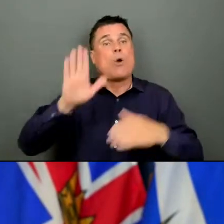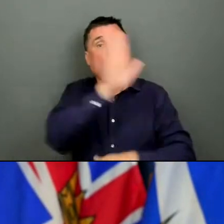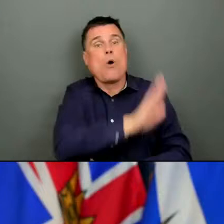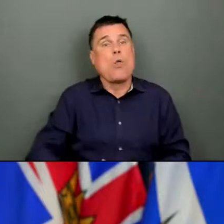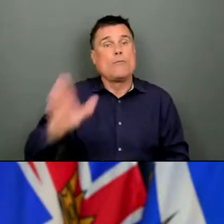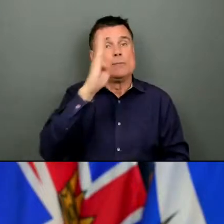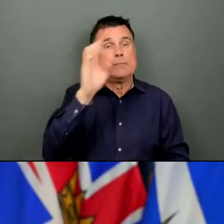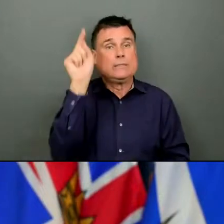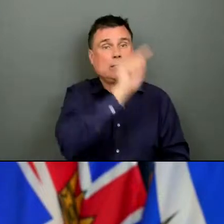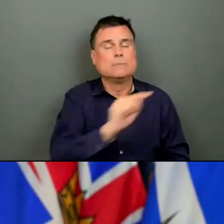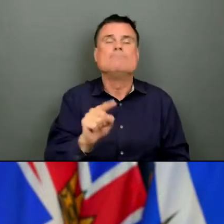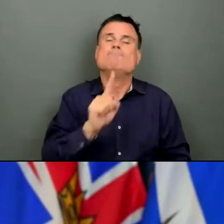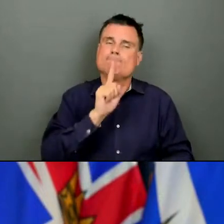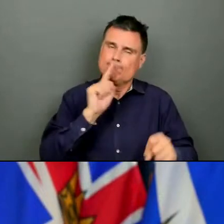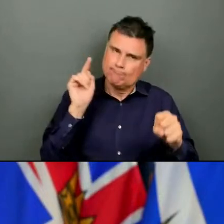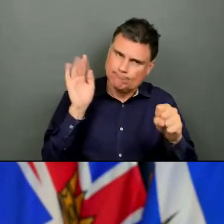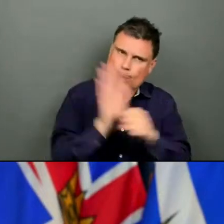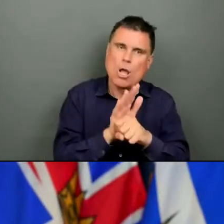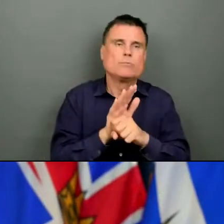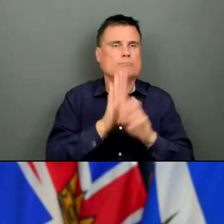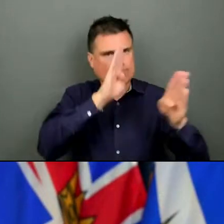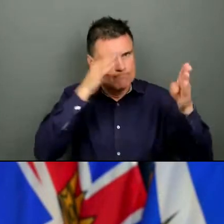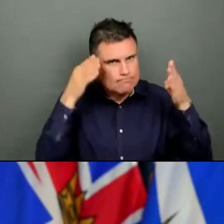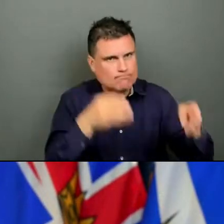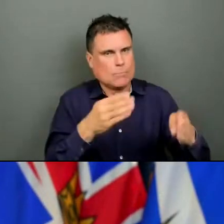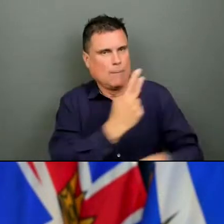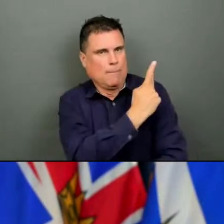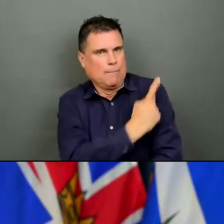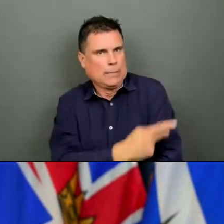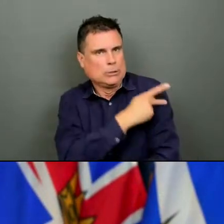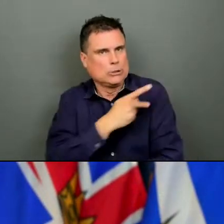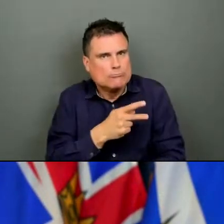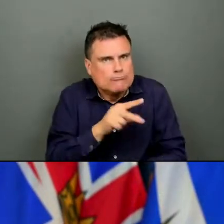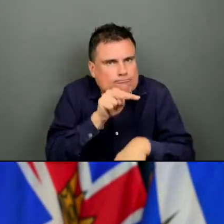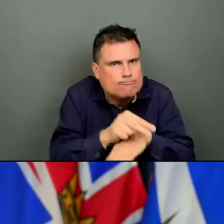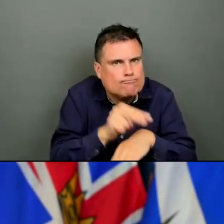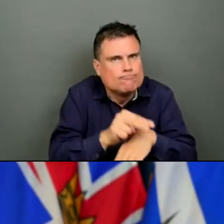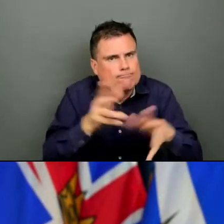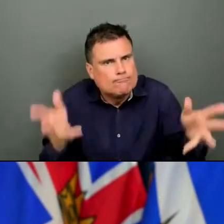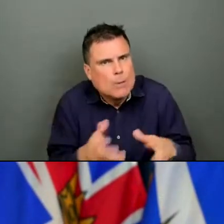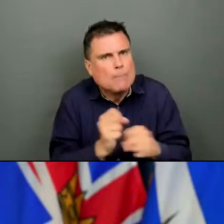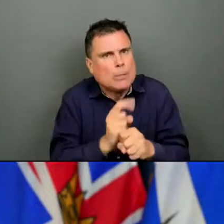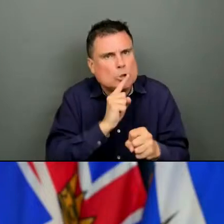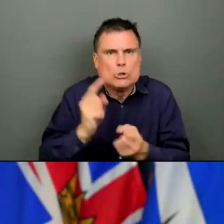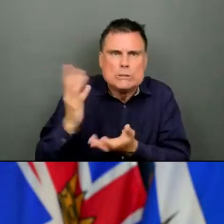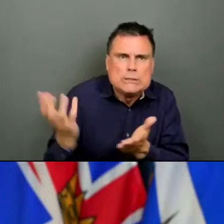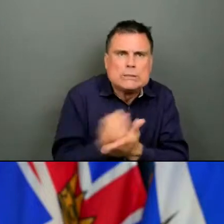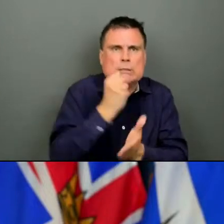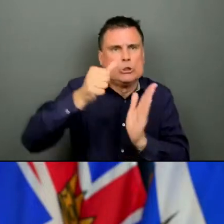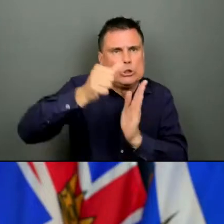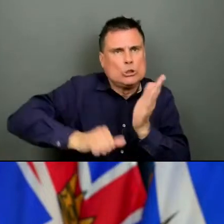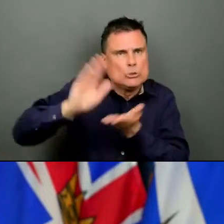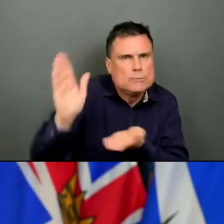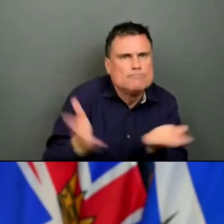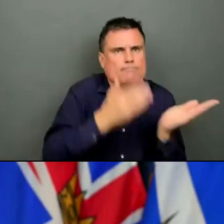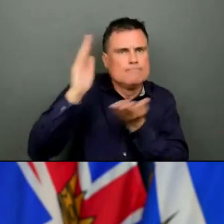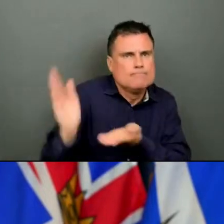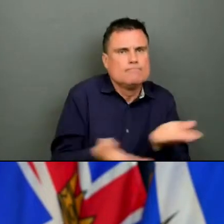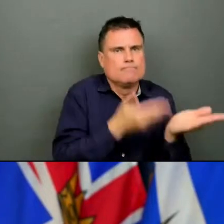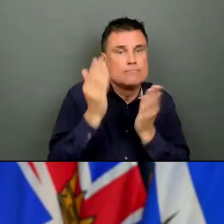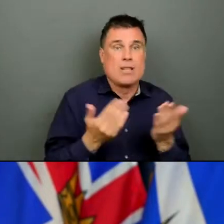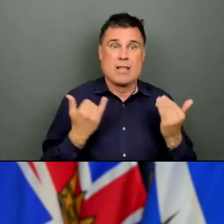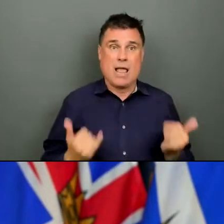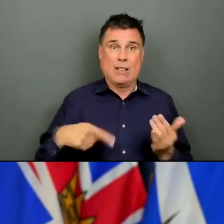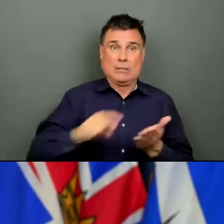wavered from their commitments to patients or their dedication to getting patients the care that they need. And with that, here's this week's report. From